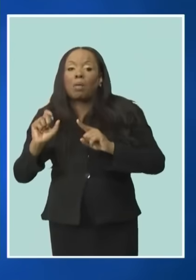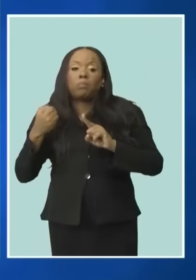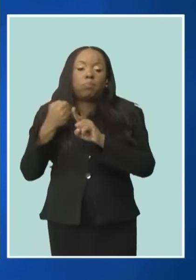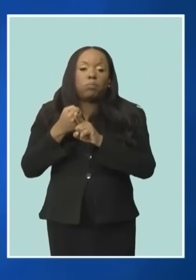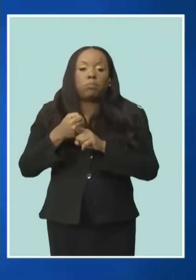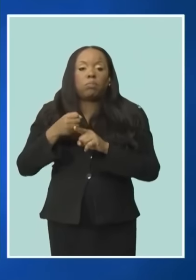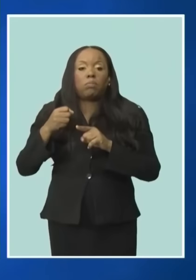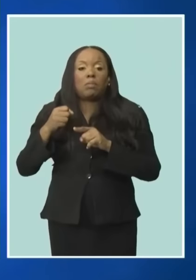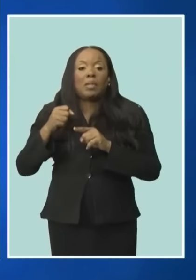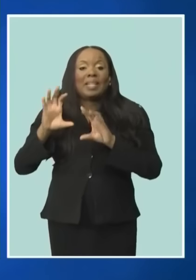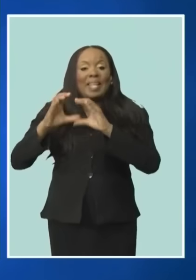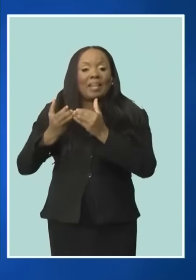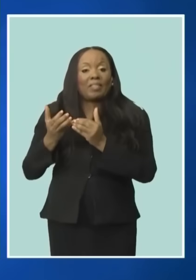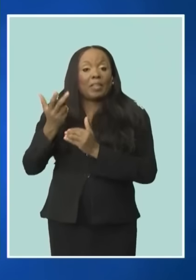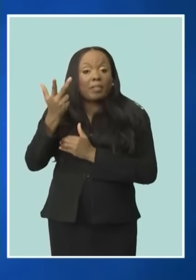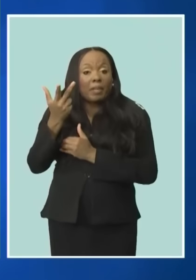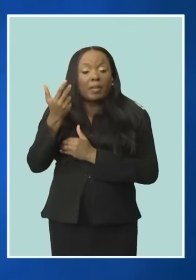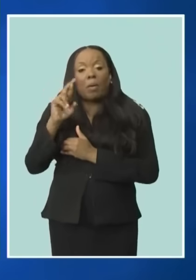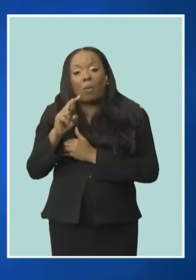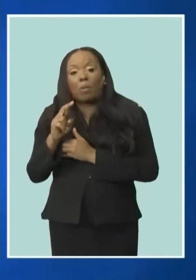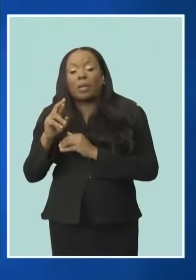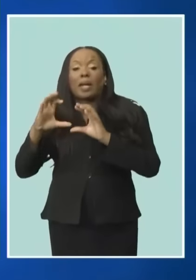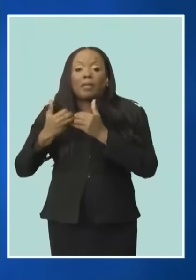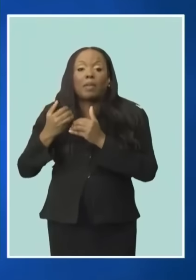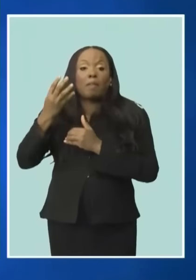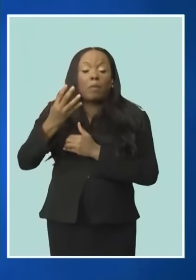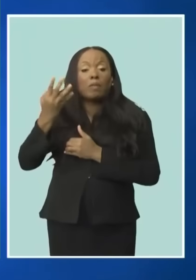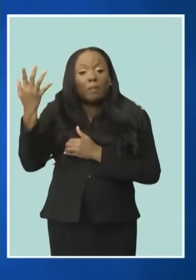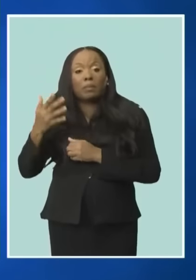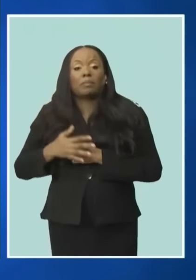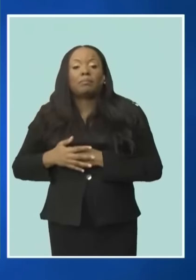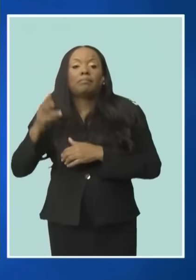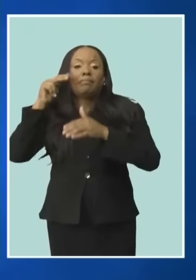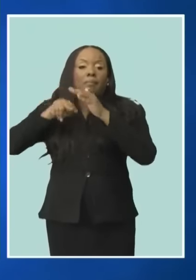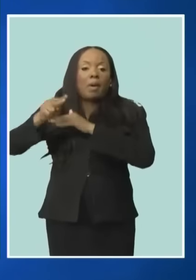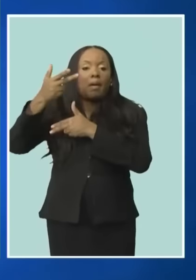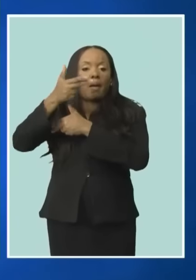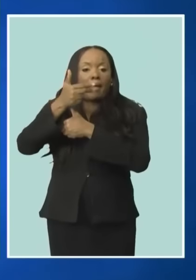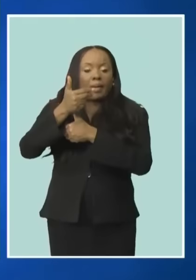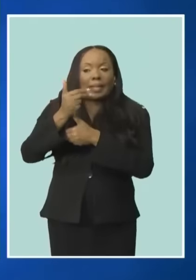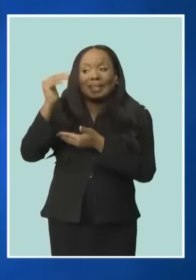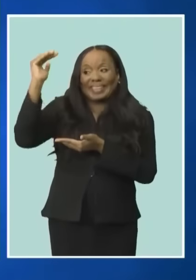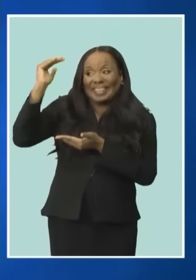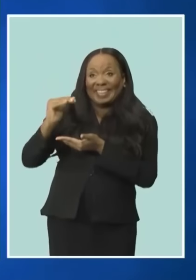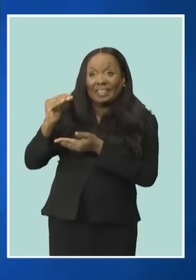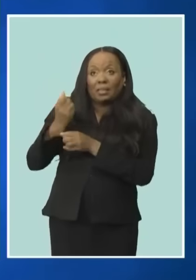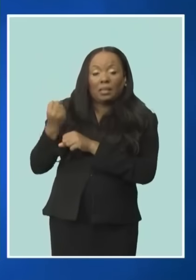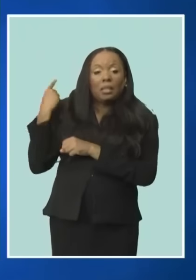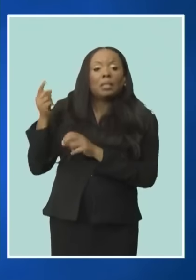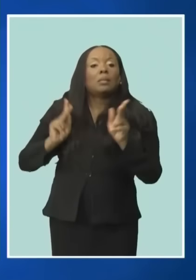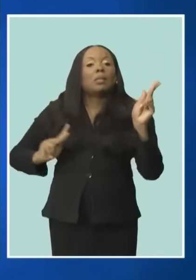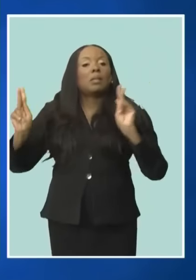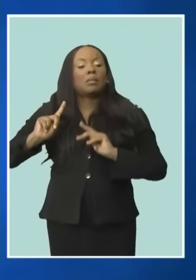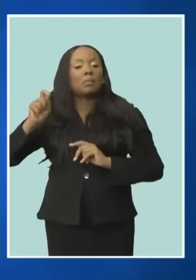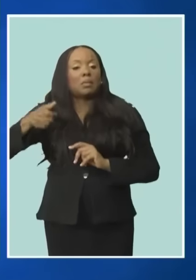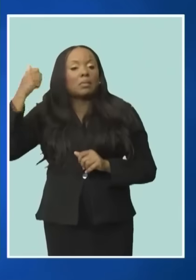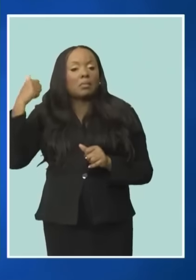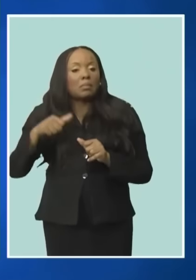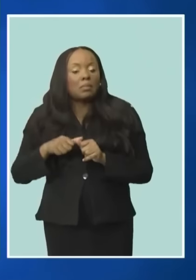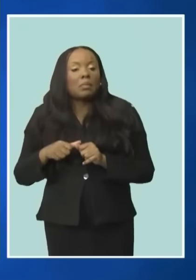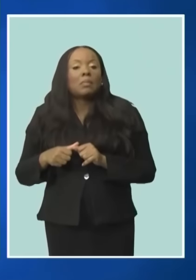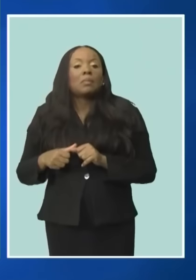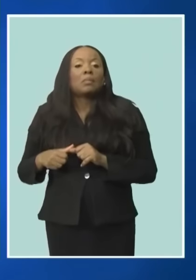3 or higher. Mr. Murray adds, even though the projected hurricanes are less than 2024, people must be mindful that over the